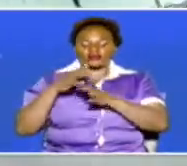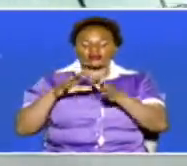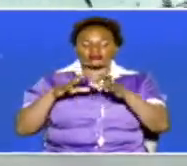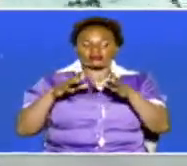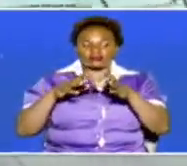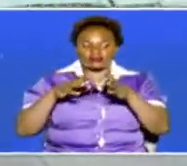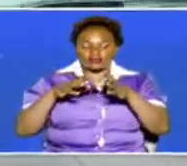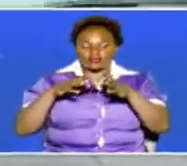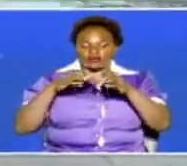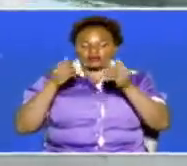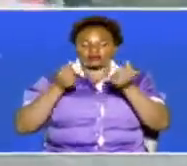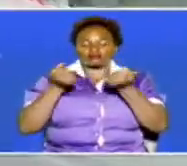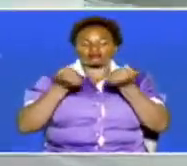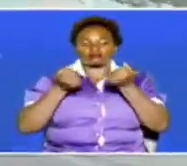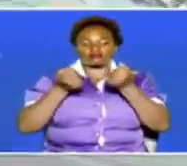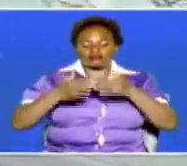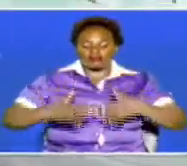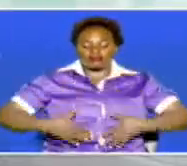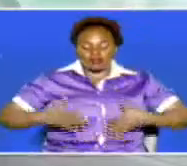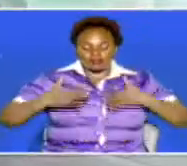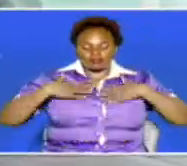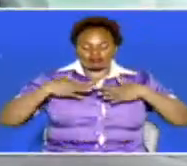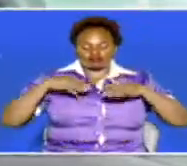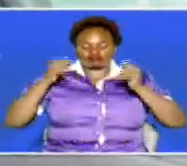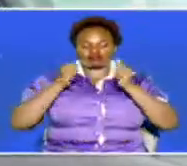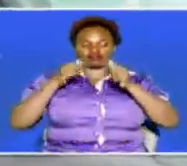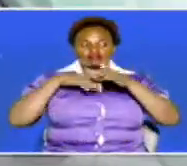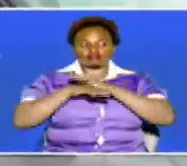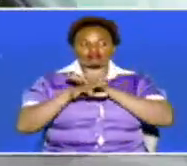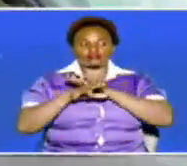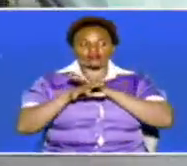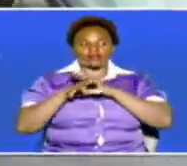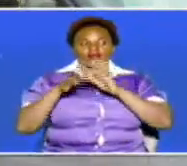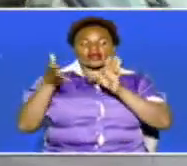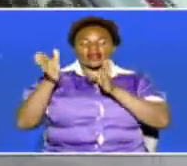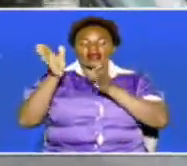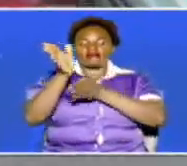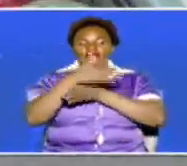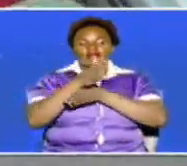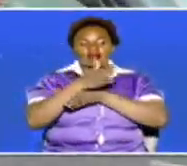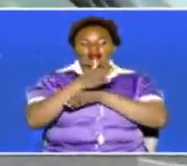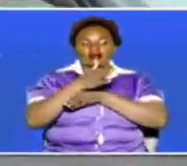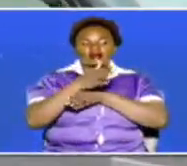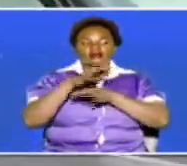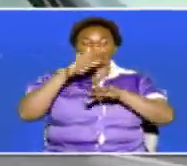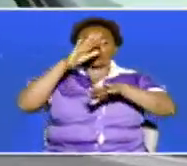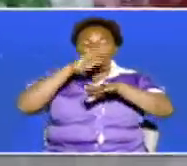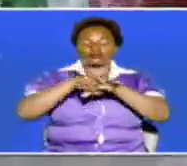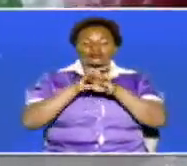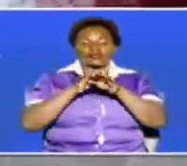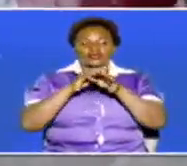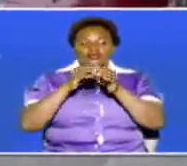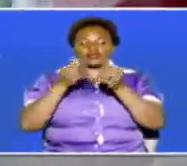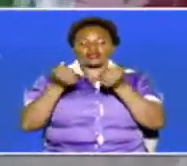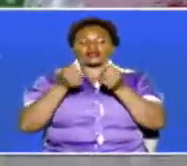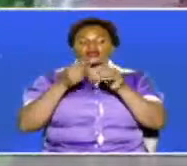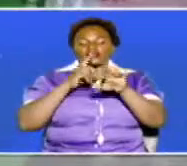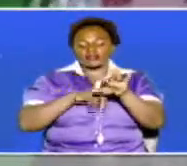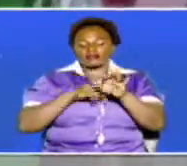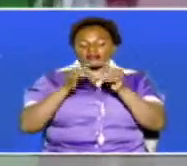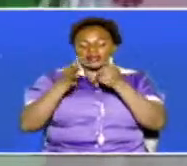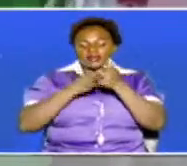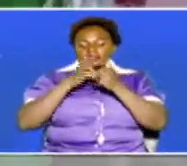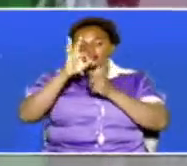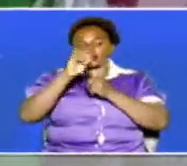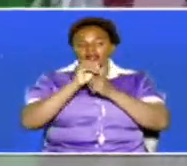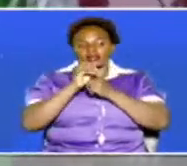arrived, the casket carrying the remains of President Kibaki, draped in the national flag, was loaded into the hearse. At exactly